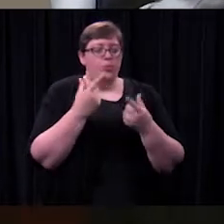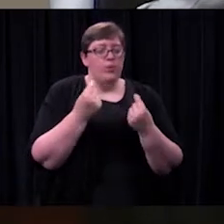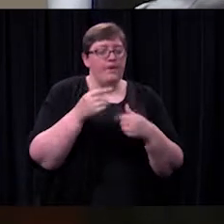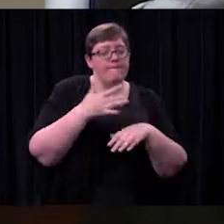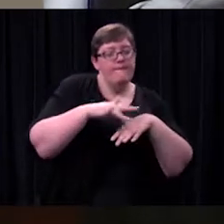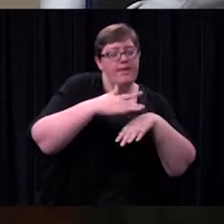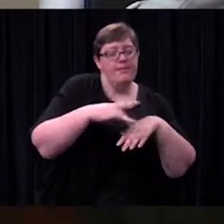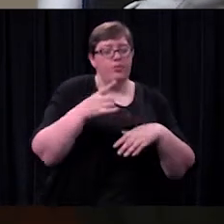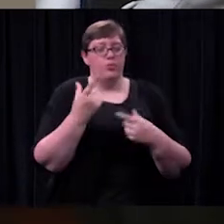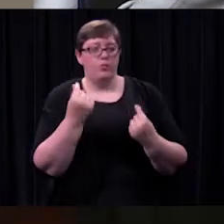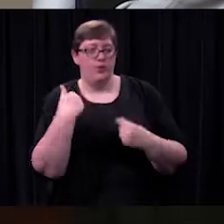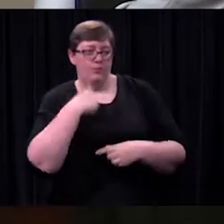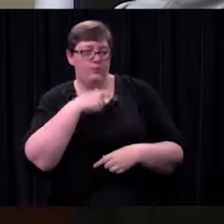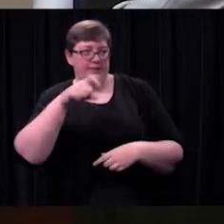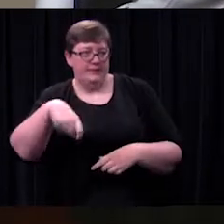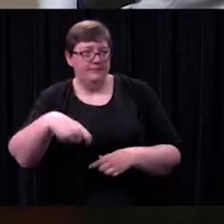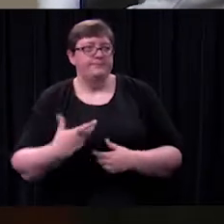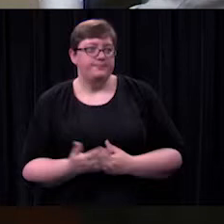up.